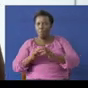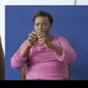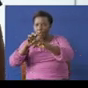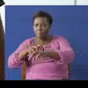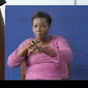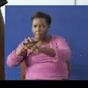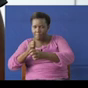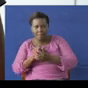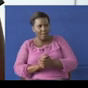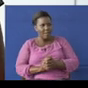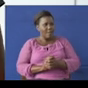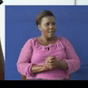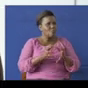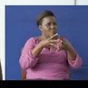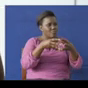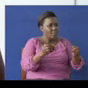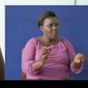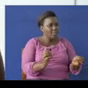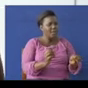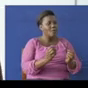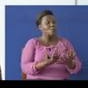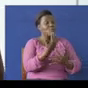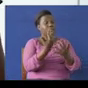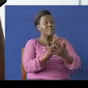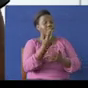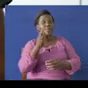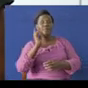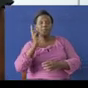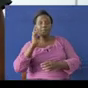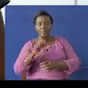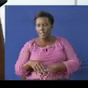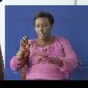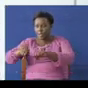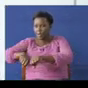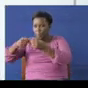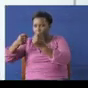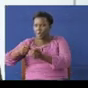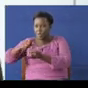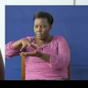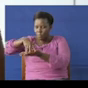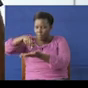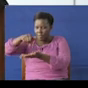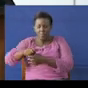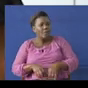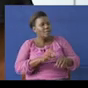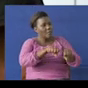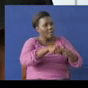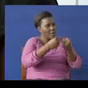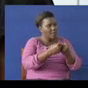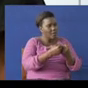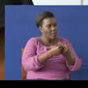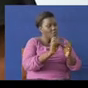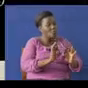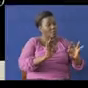species, disappearance of natural habitats, and damage the quality of soil,